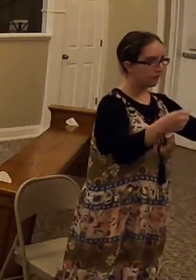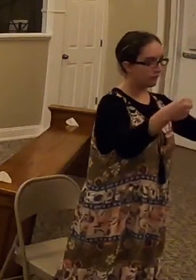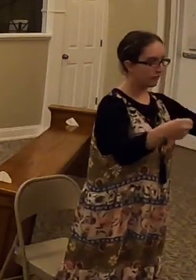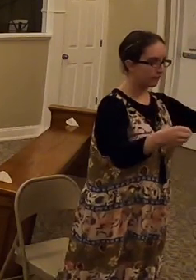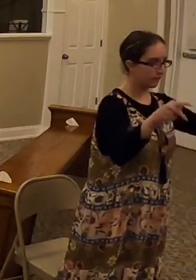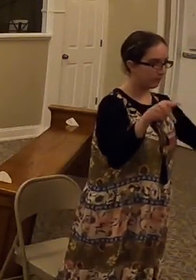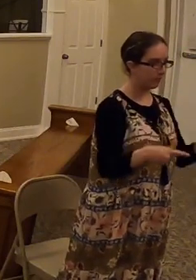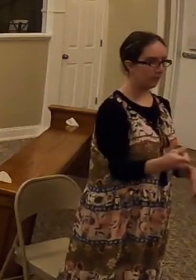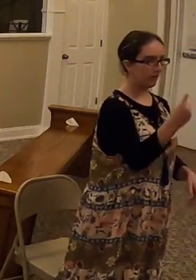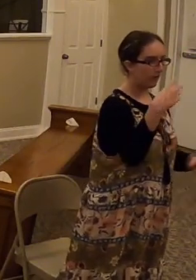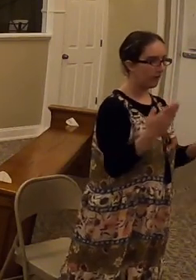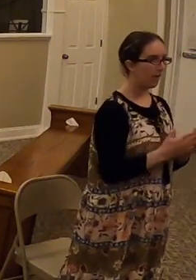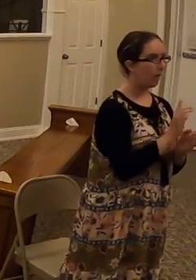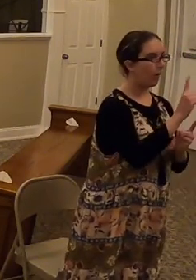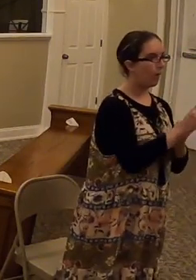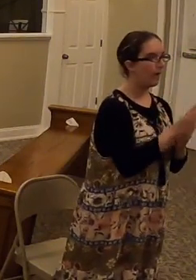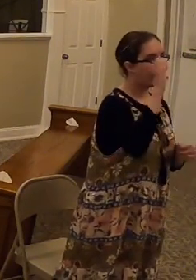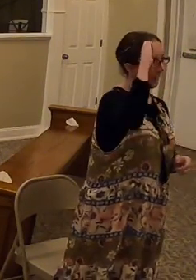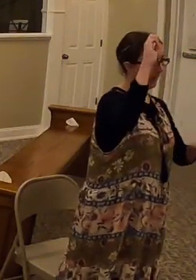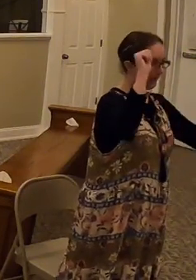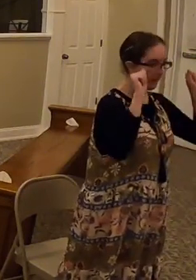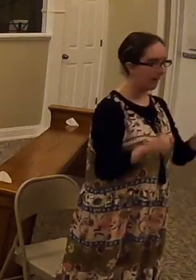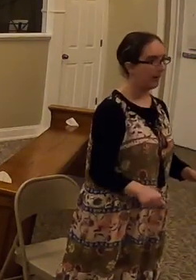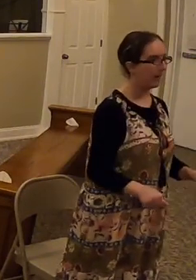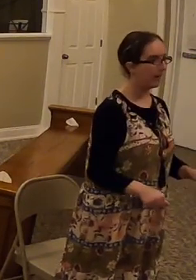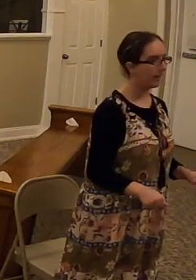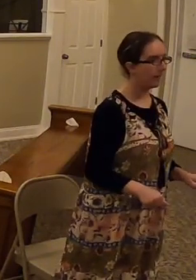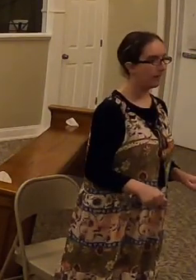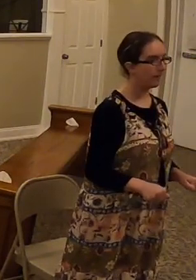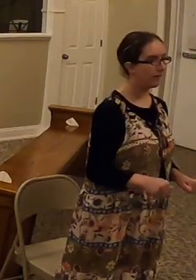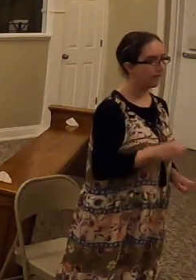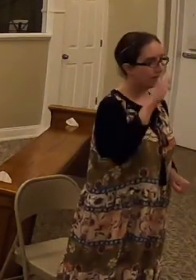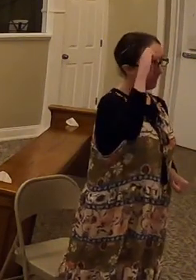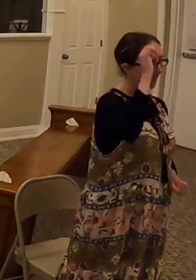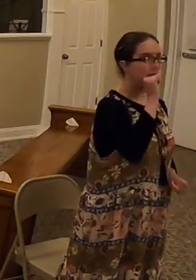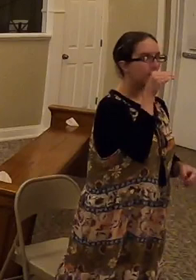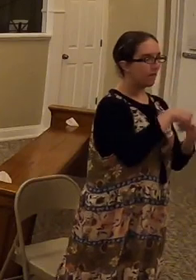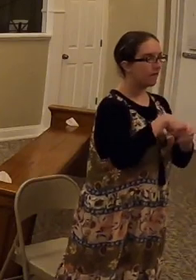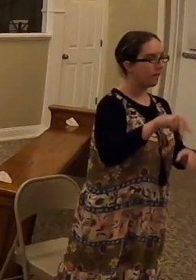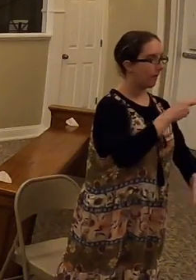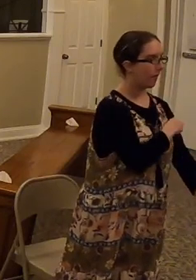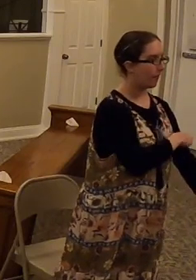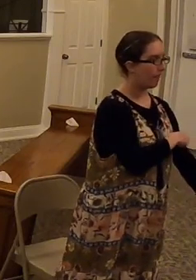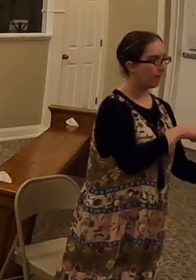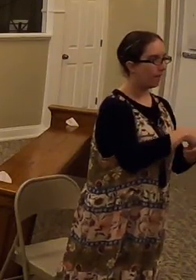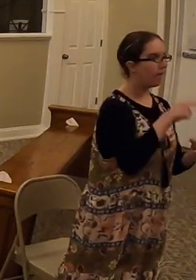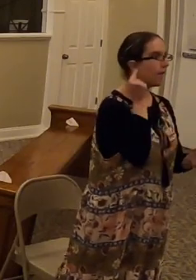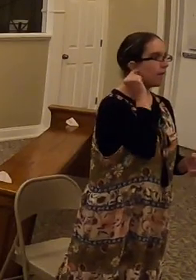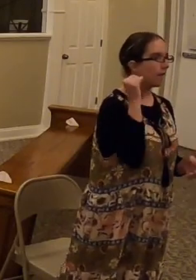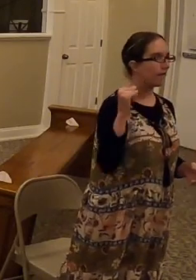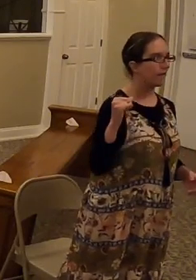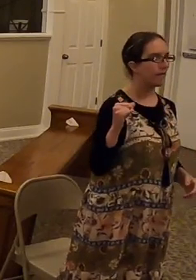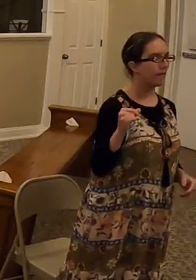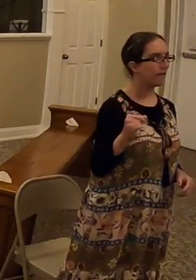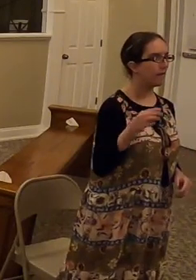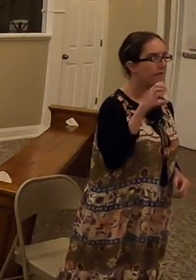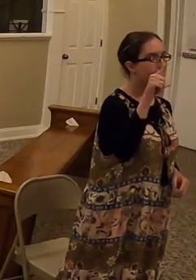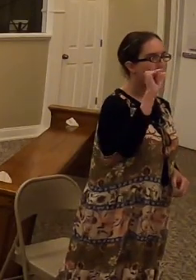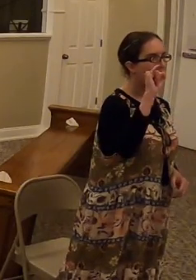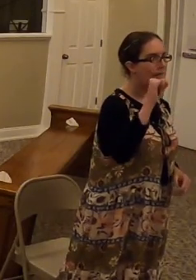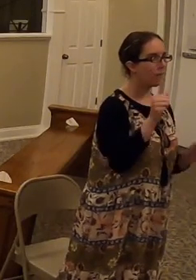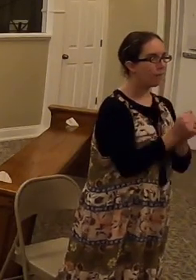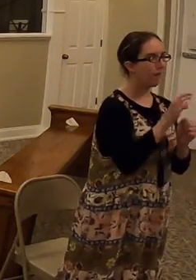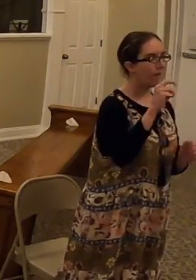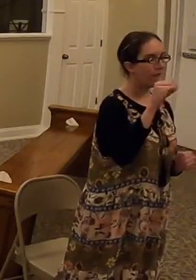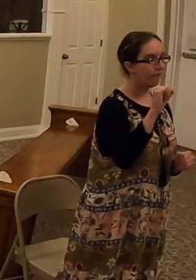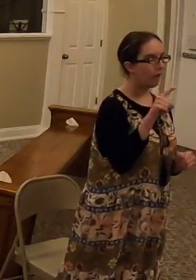that comes here when he can, amen. He is in the hospital in California with COVID